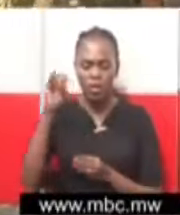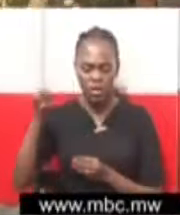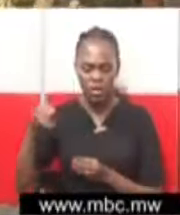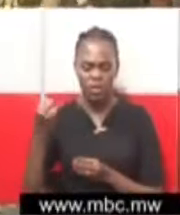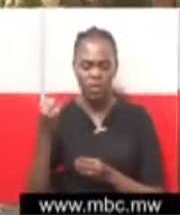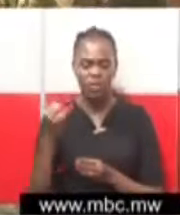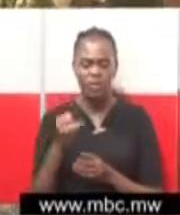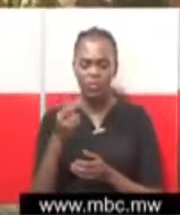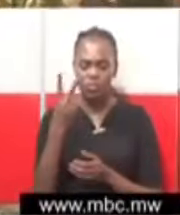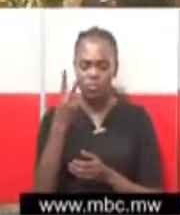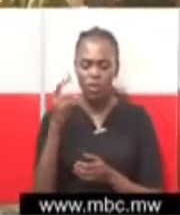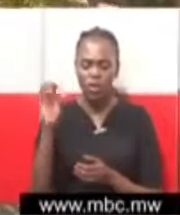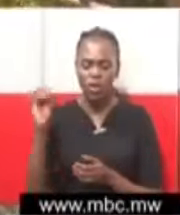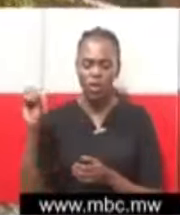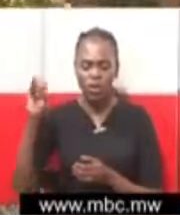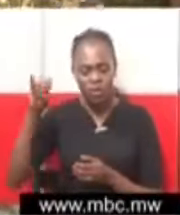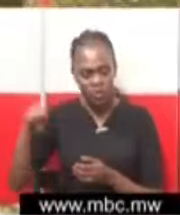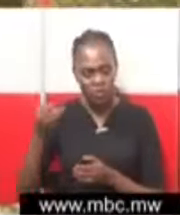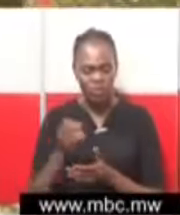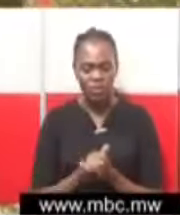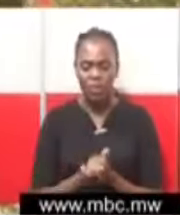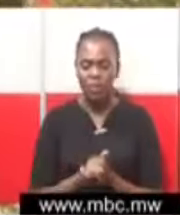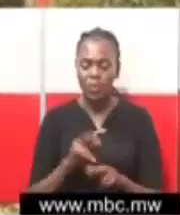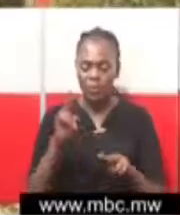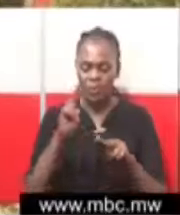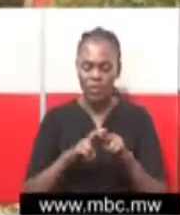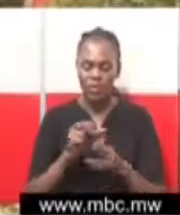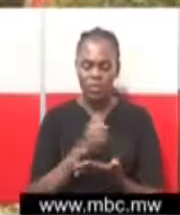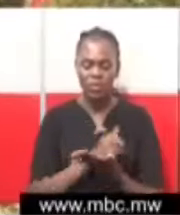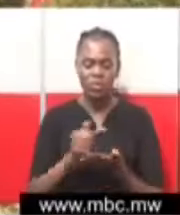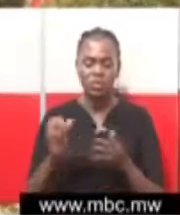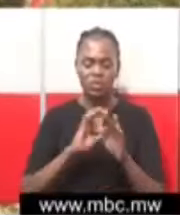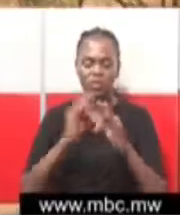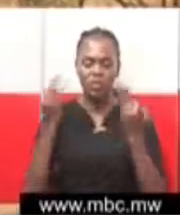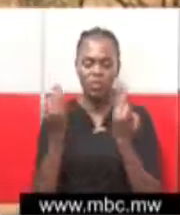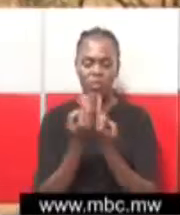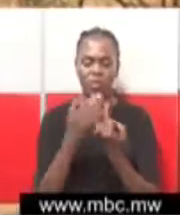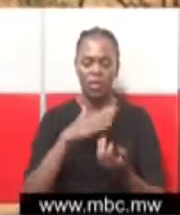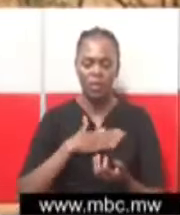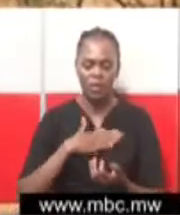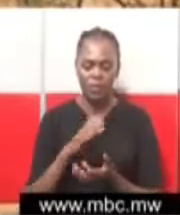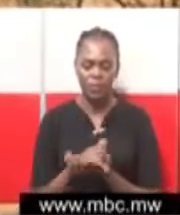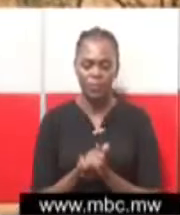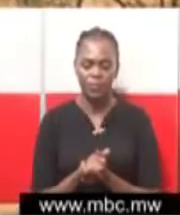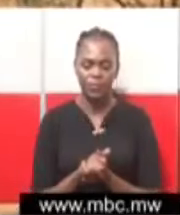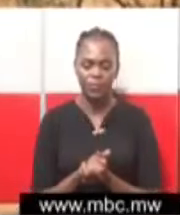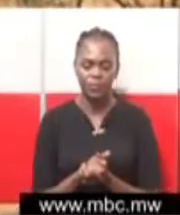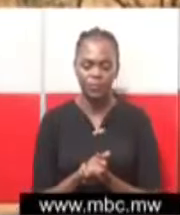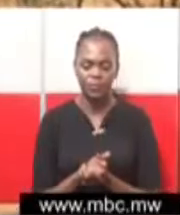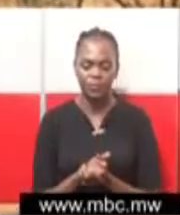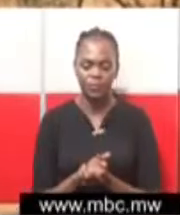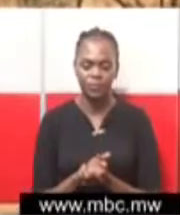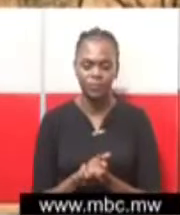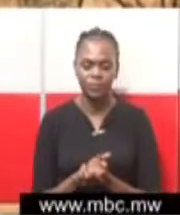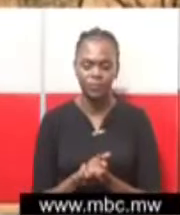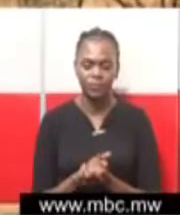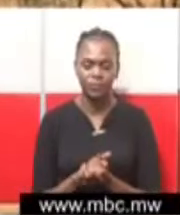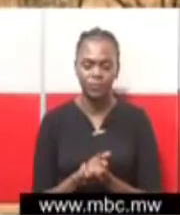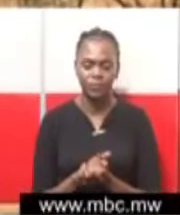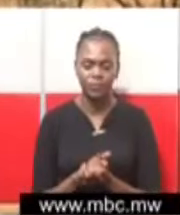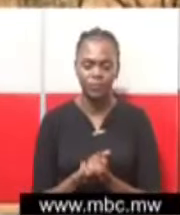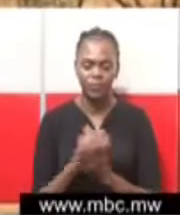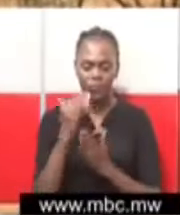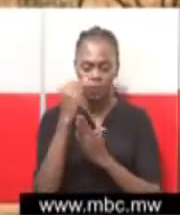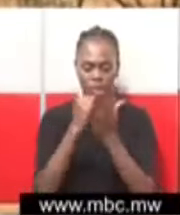200,000 kwacha, which enables me to take care of my family. Option support, while the program